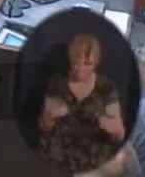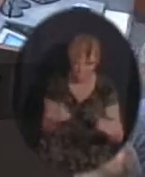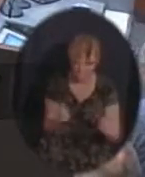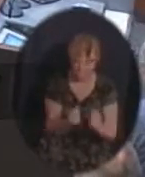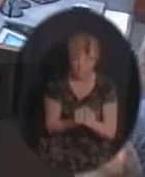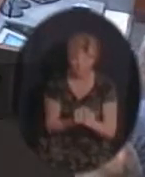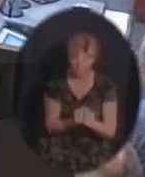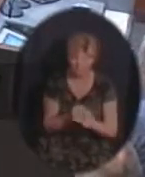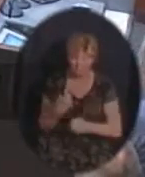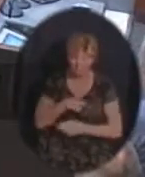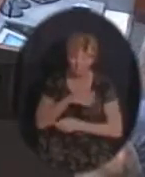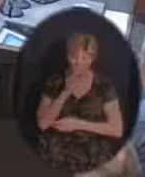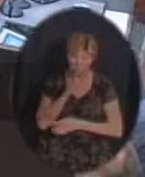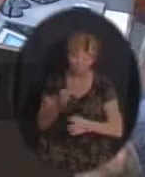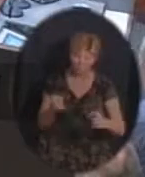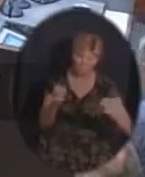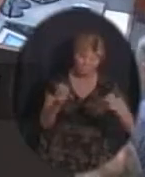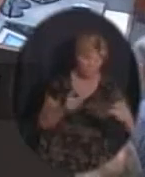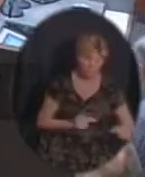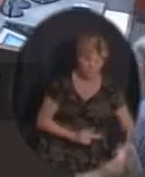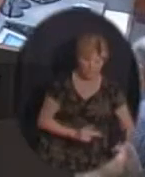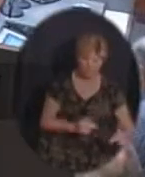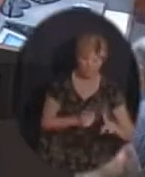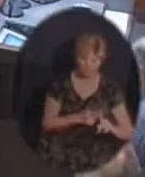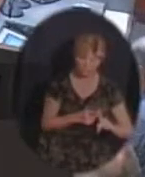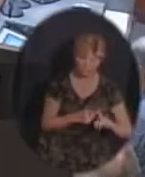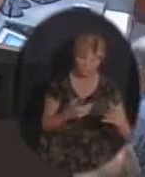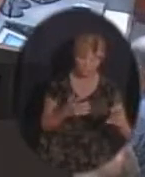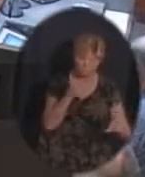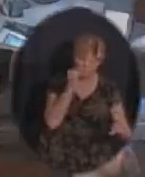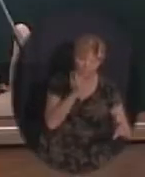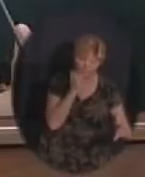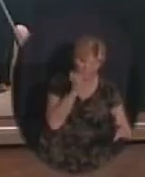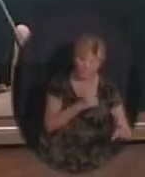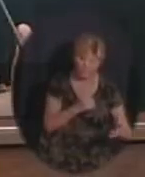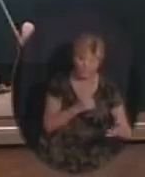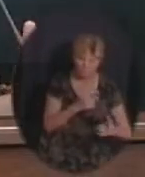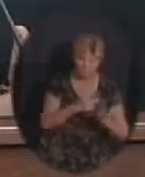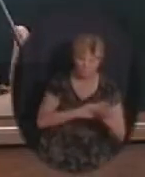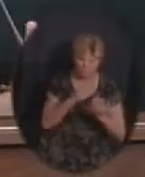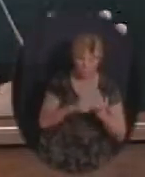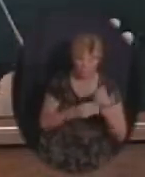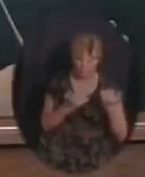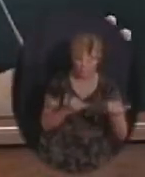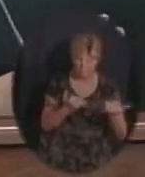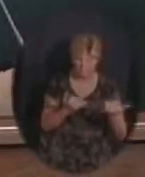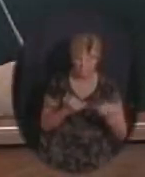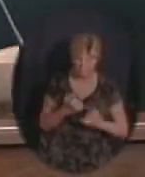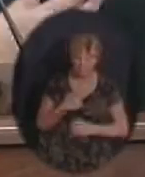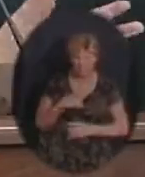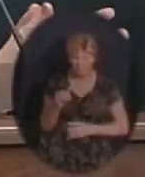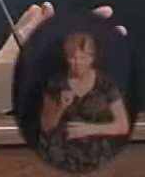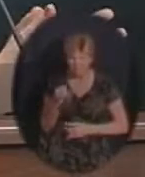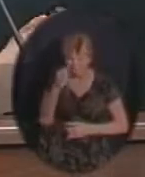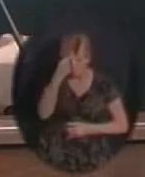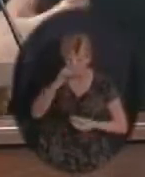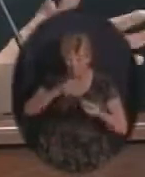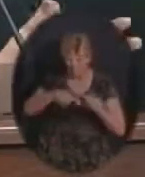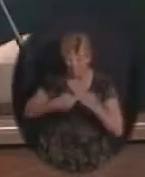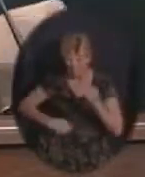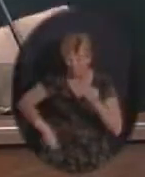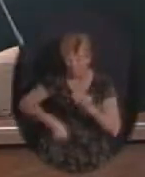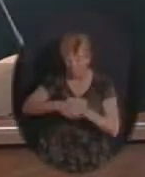schools. Secondly, I was thinking about the investment in the additional resources, okay? That would be there